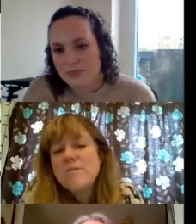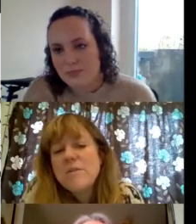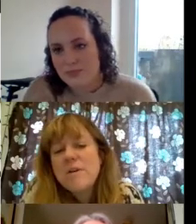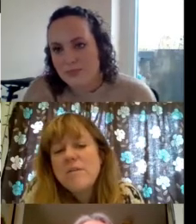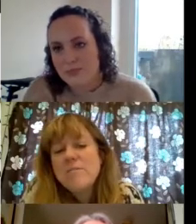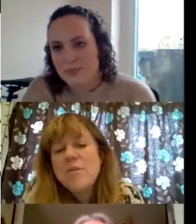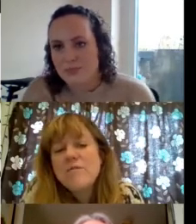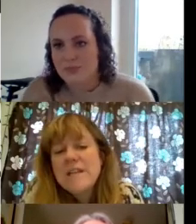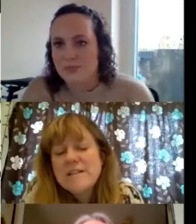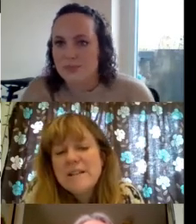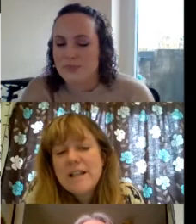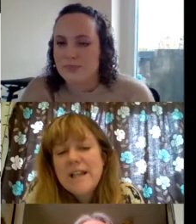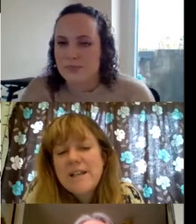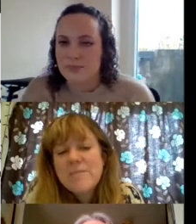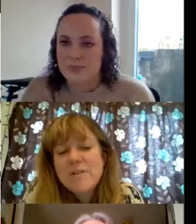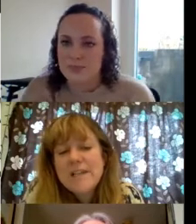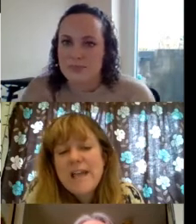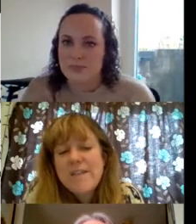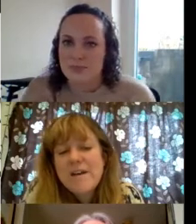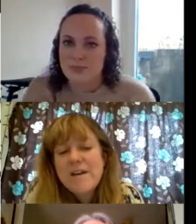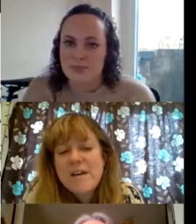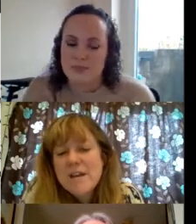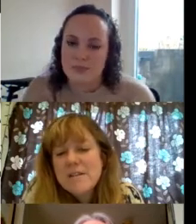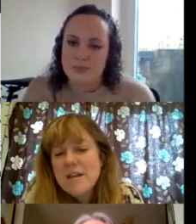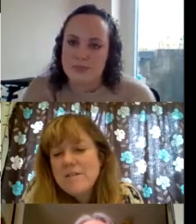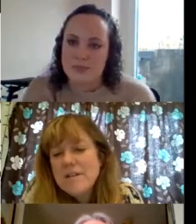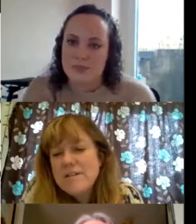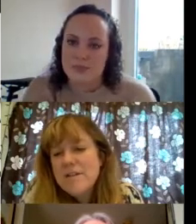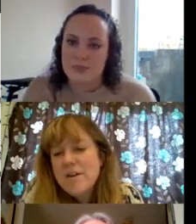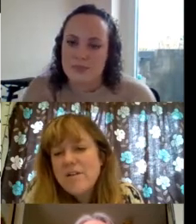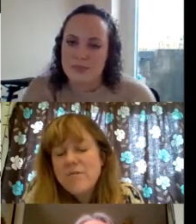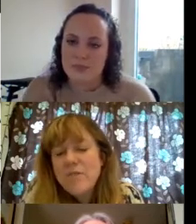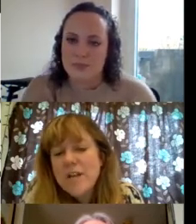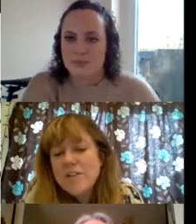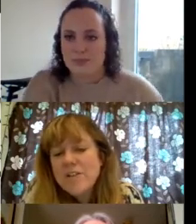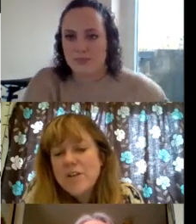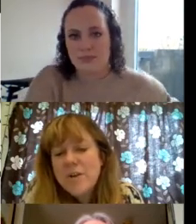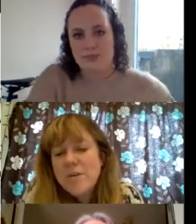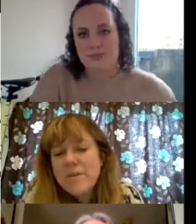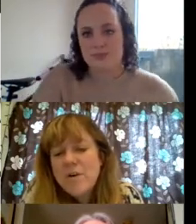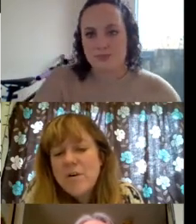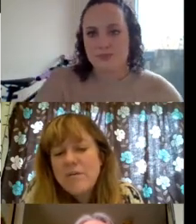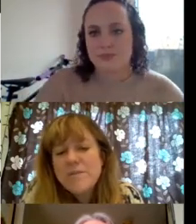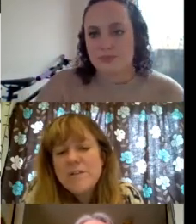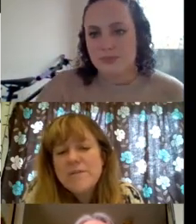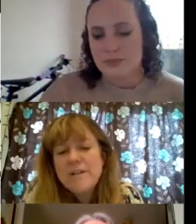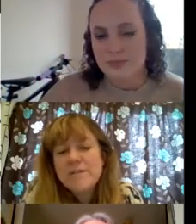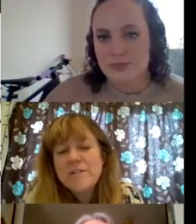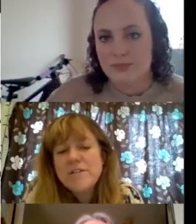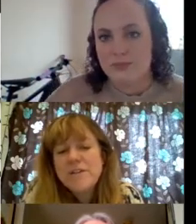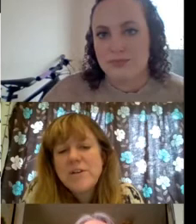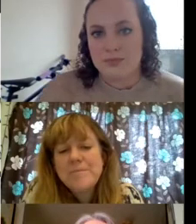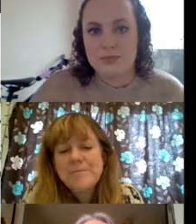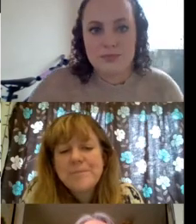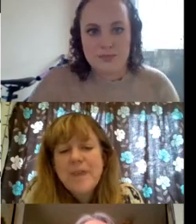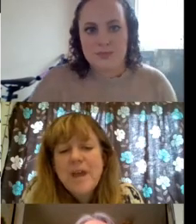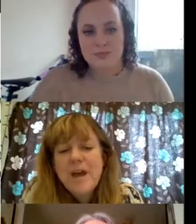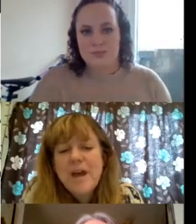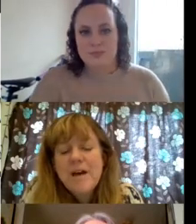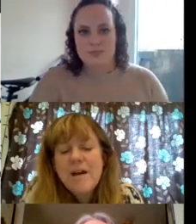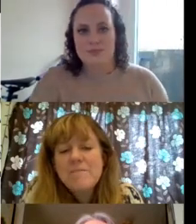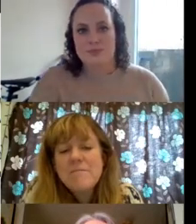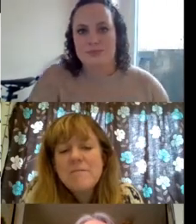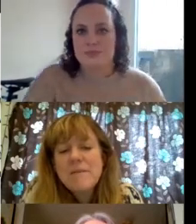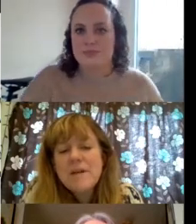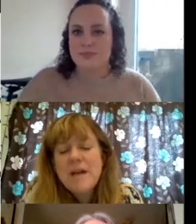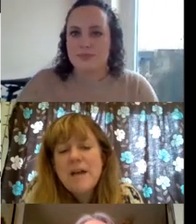also more recently put together. So this is the running shoe that we've got from 2002.